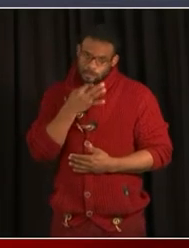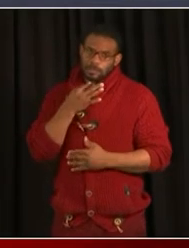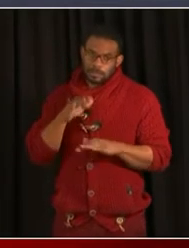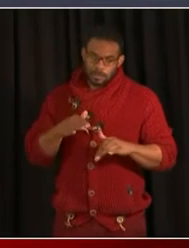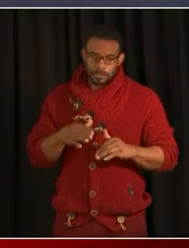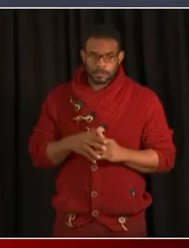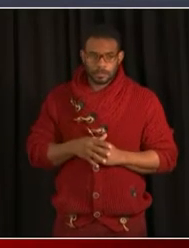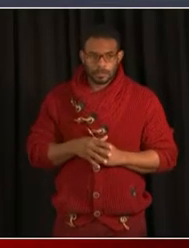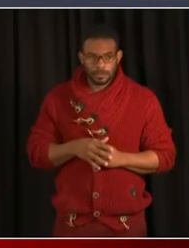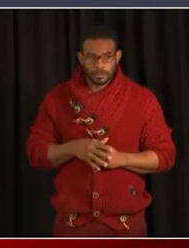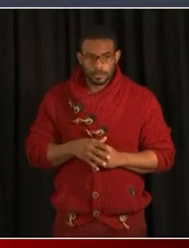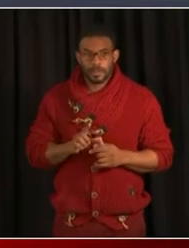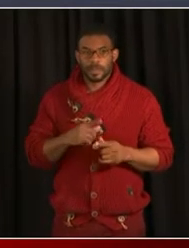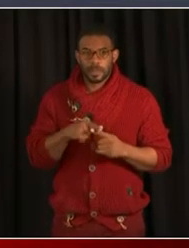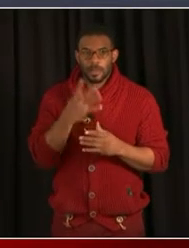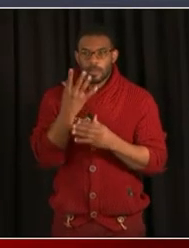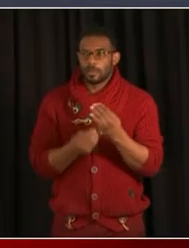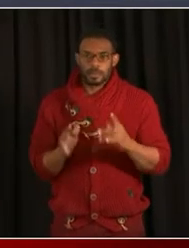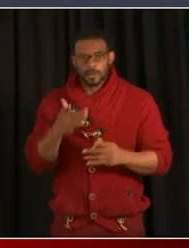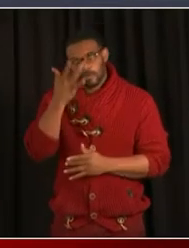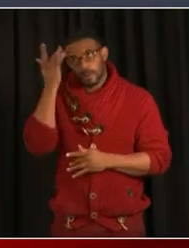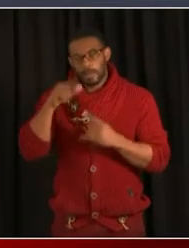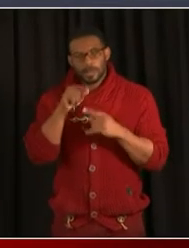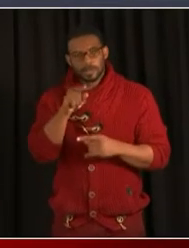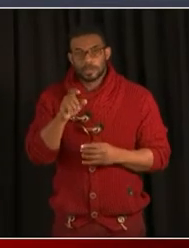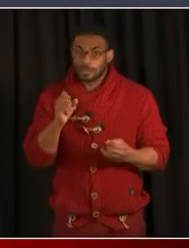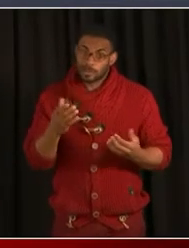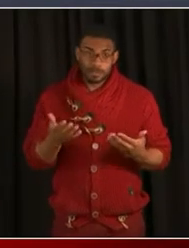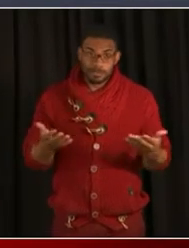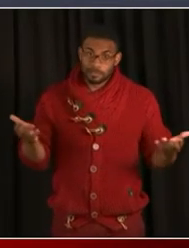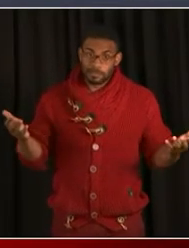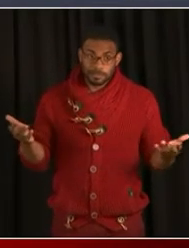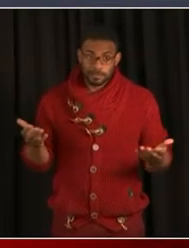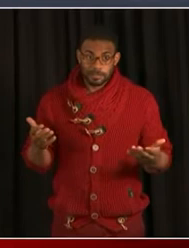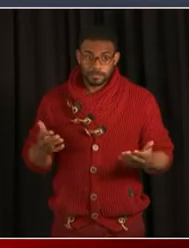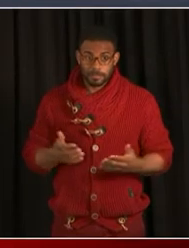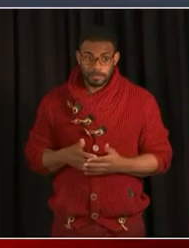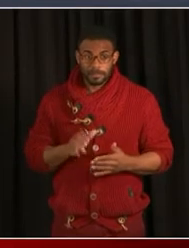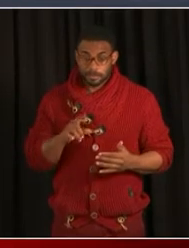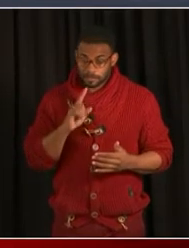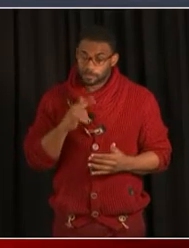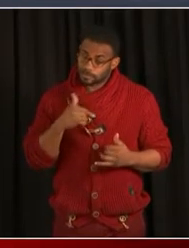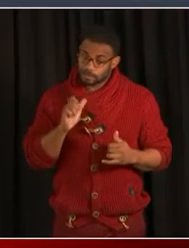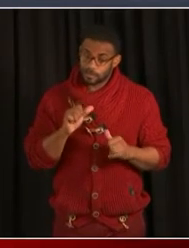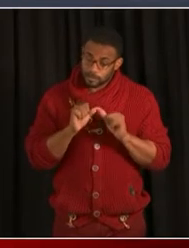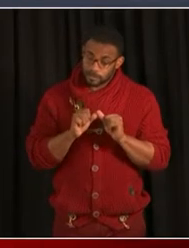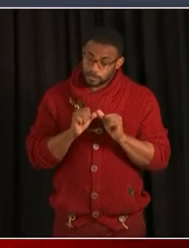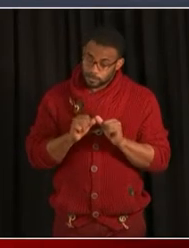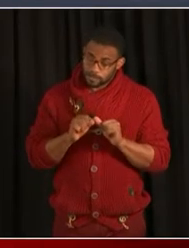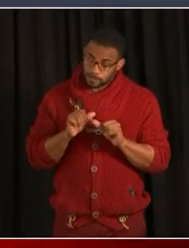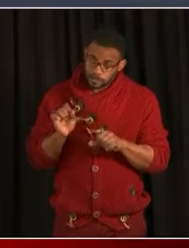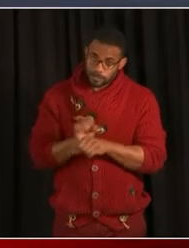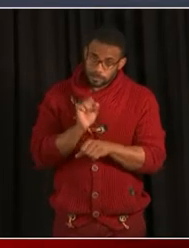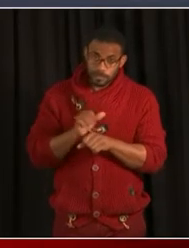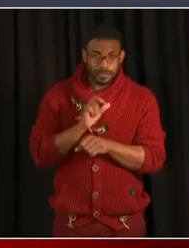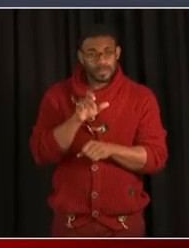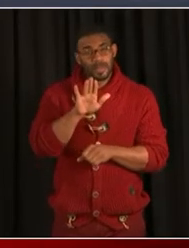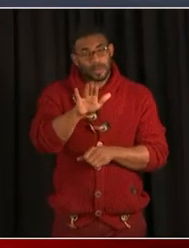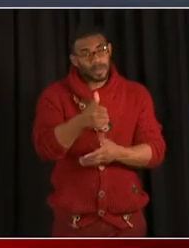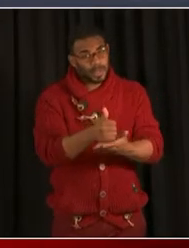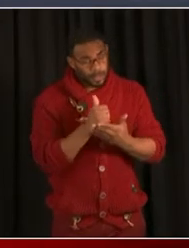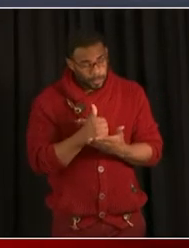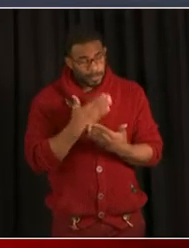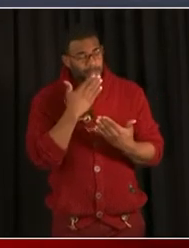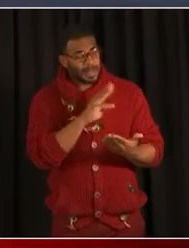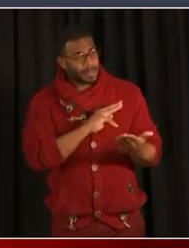to with our capacity, then you disappear and people forget about you. So it's we have to keep trucking, and we need your help,